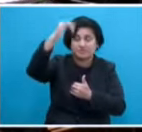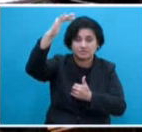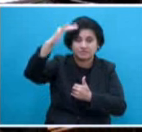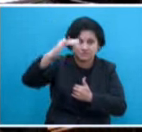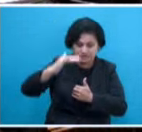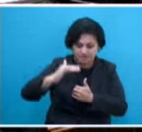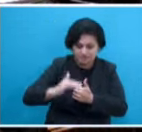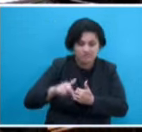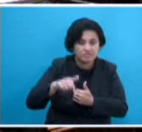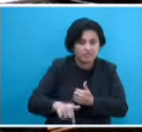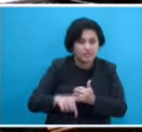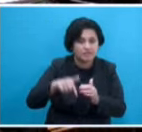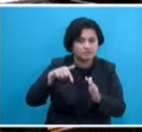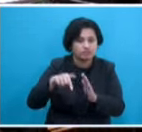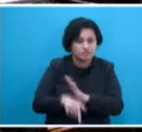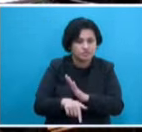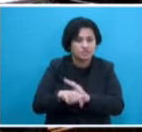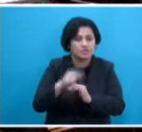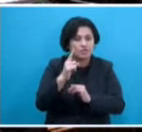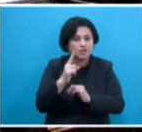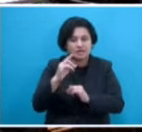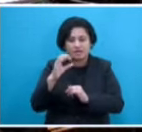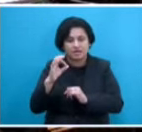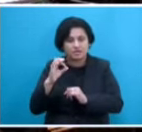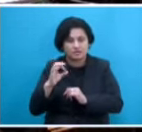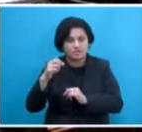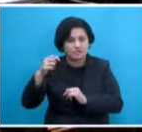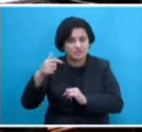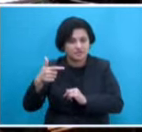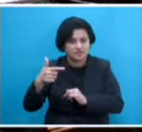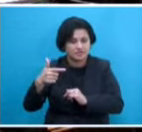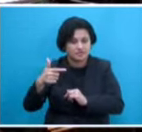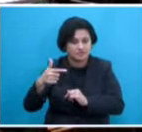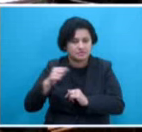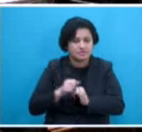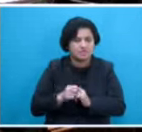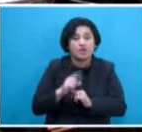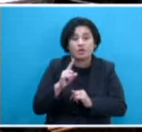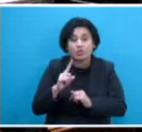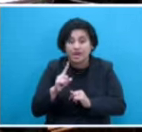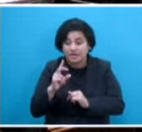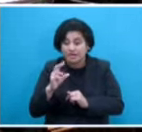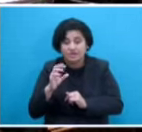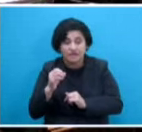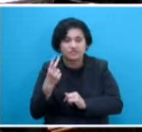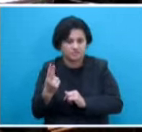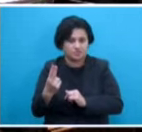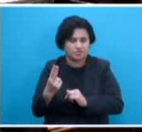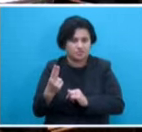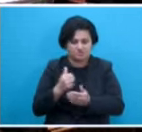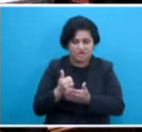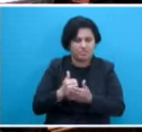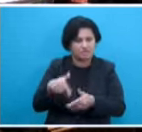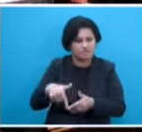its lowest point, 102nd this year. With so many hindrances to doing business in Fiji, it's no wonder that many